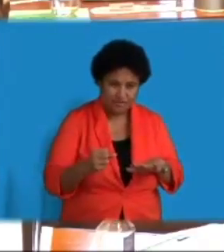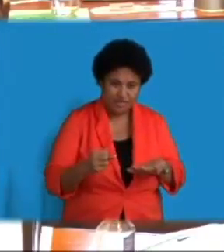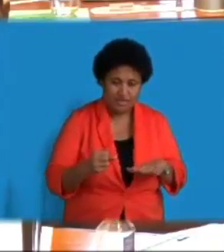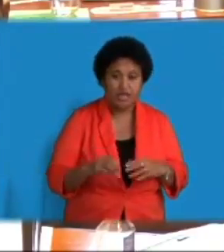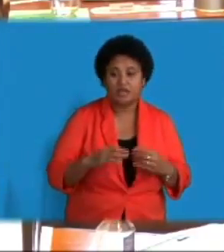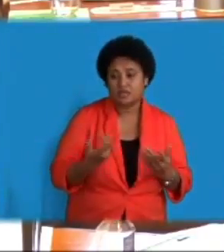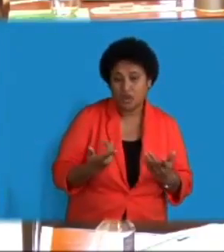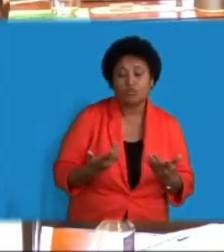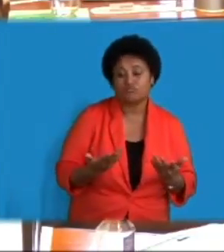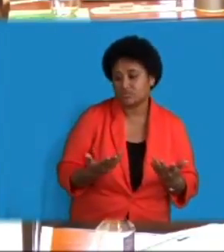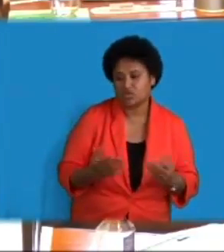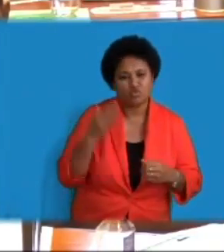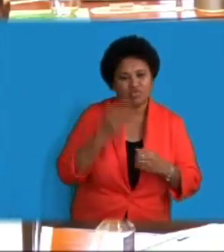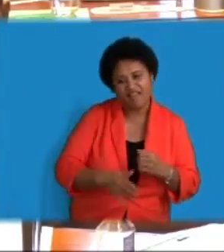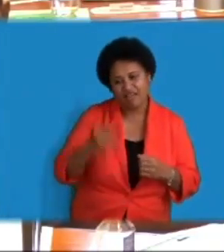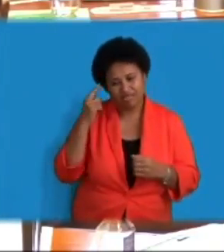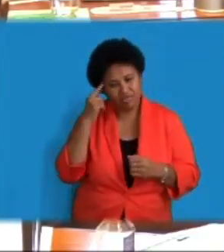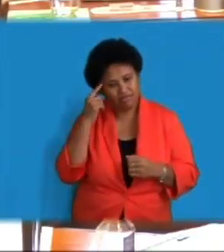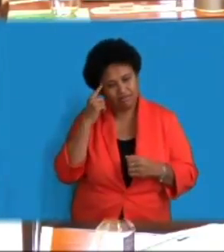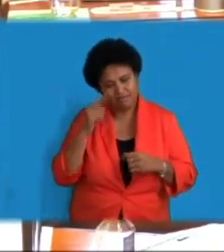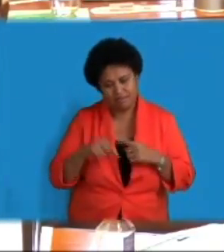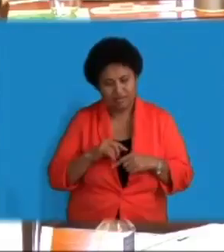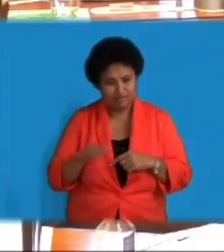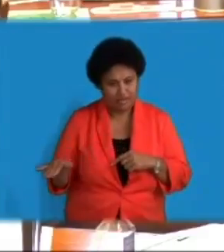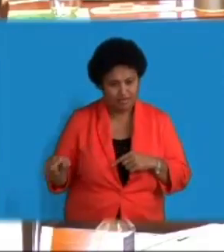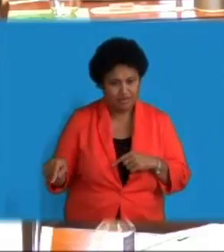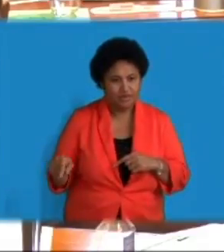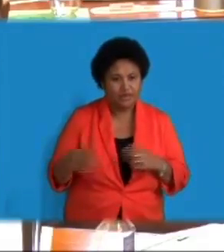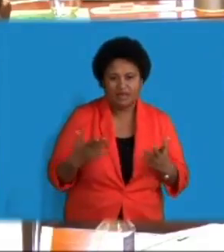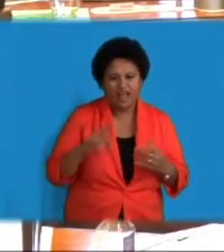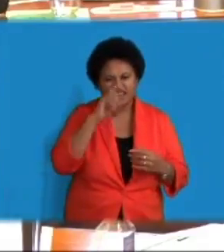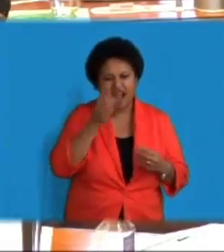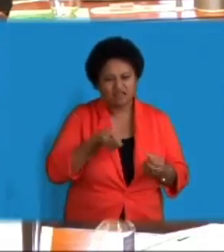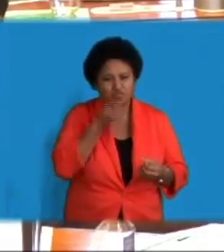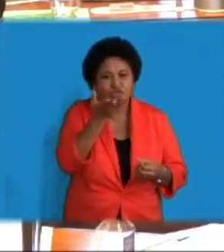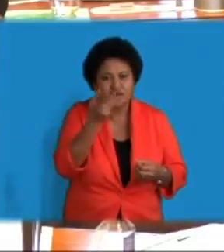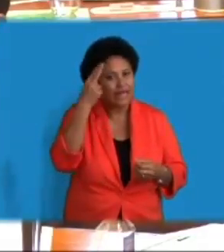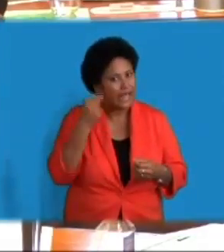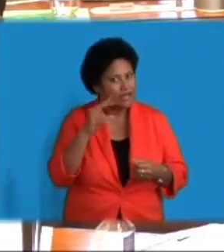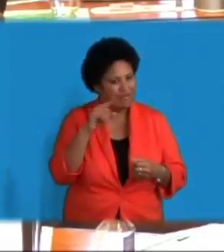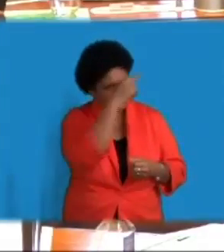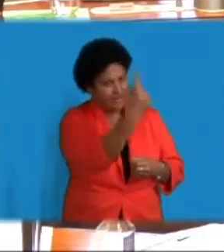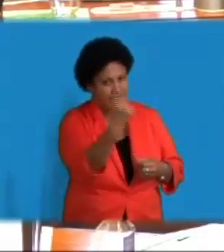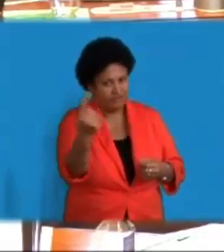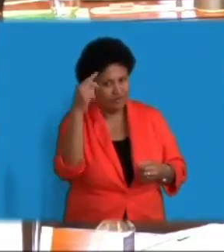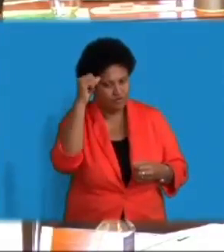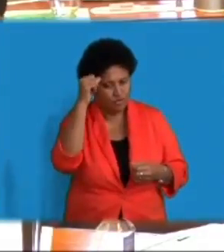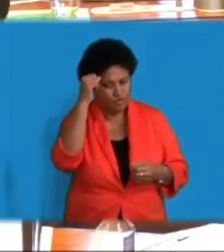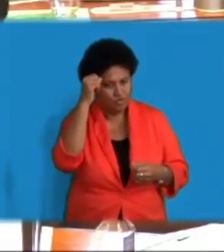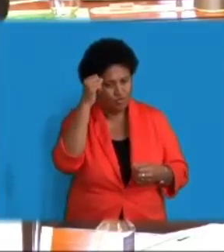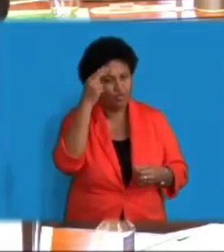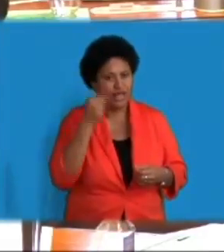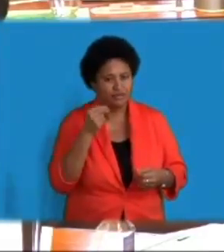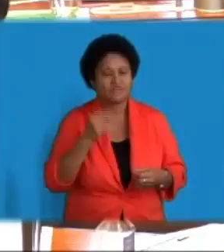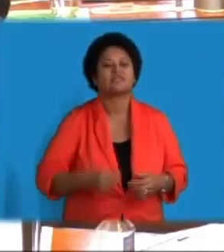from a humanitarian point of view. I am restricted from naming them, but they know who they are. And I have received major complaints, or